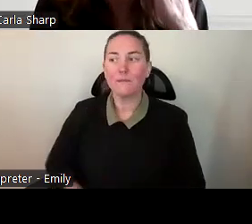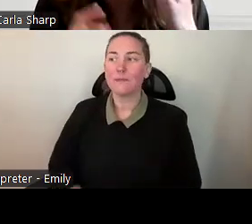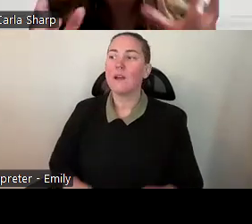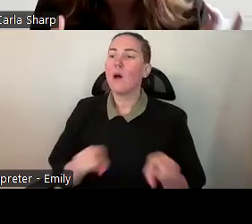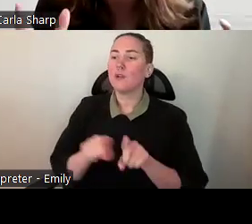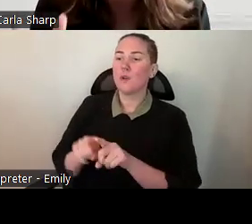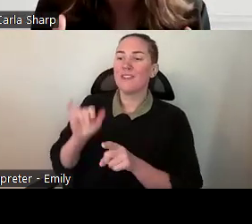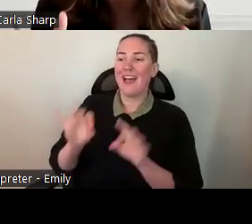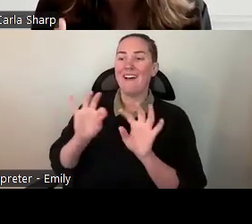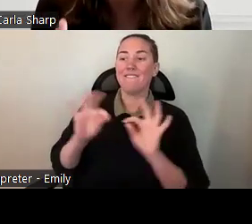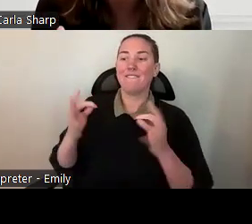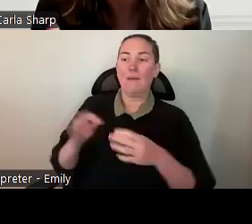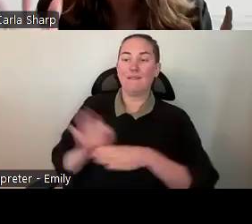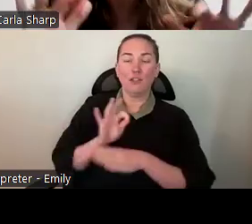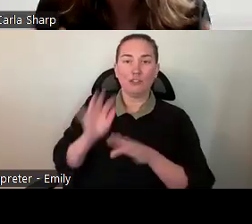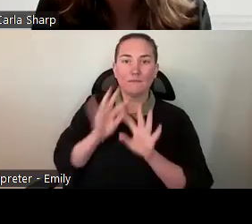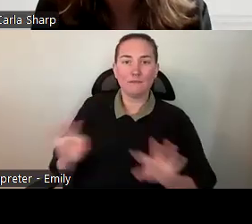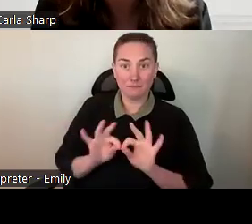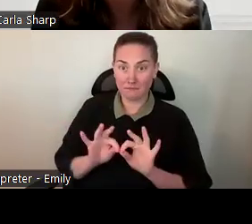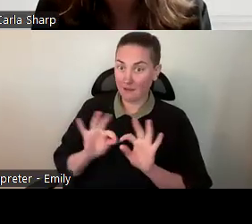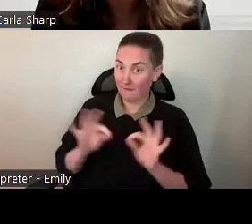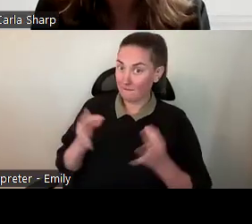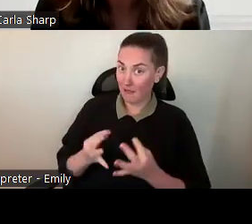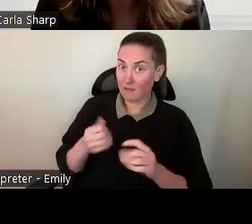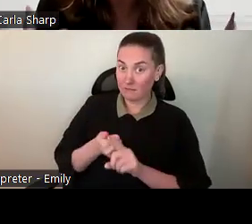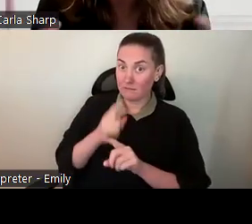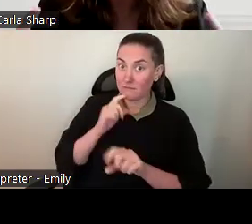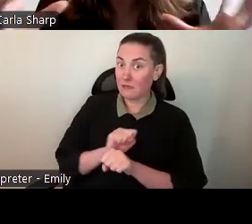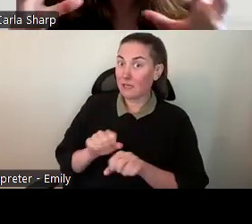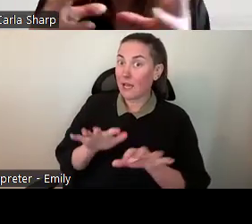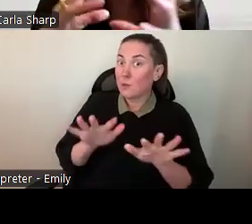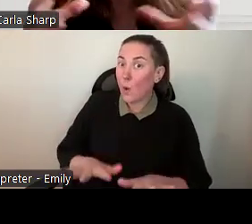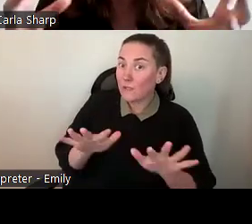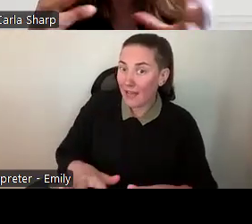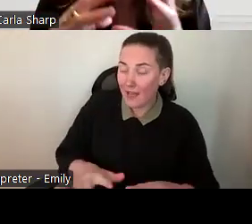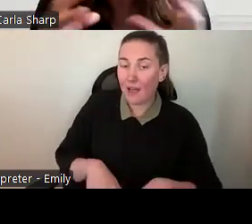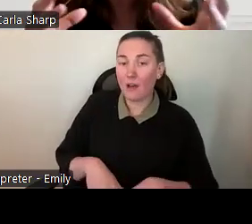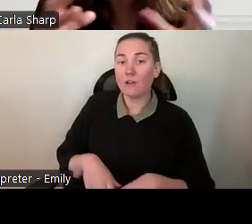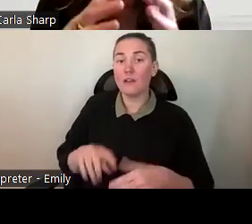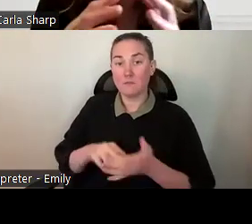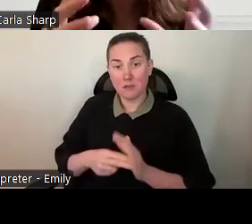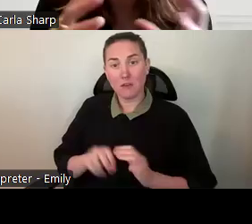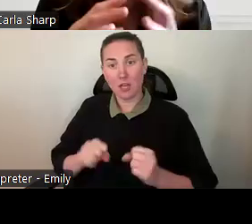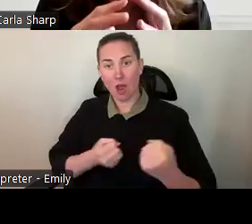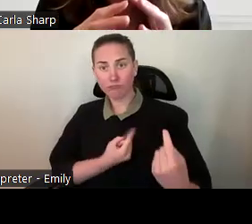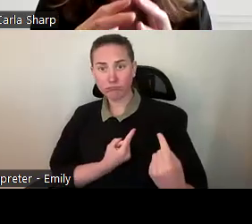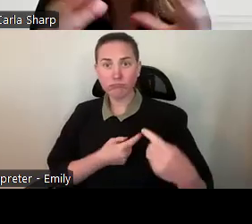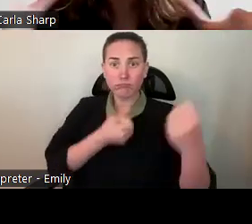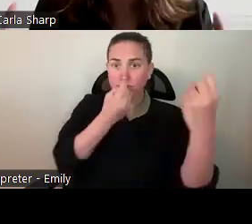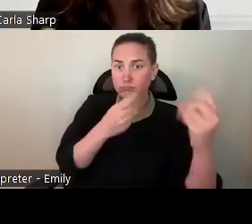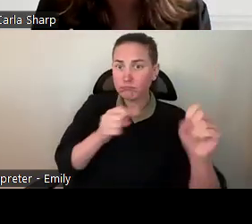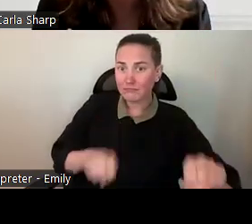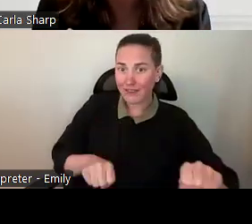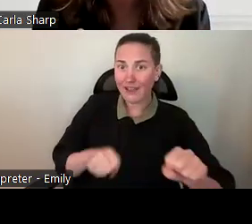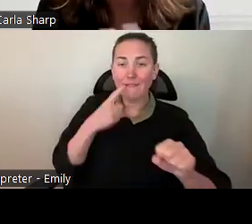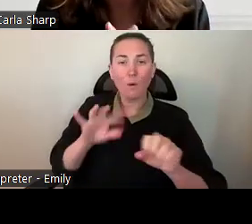the mentalizing capacity of the family? Can they slow down? Can they come to a mutual sense of understanding in the